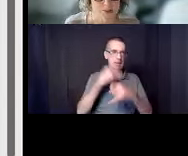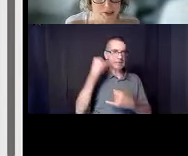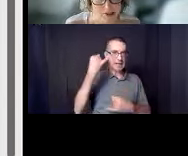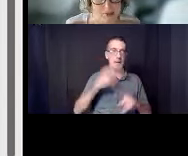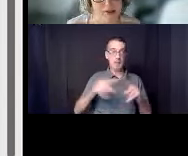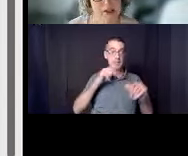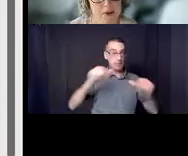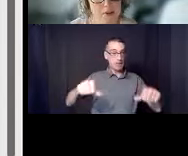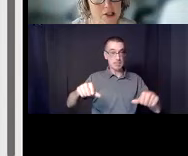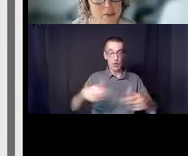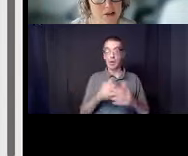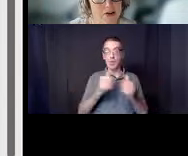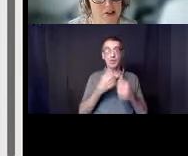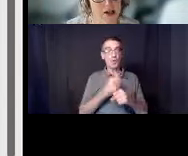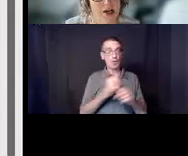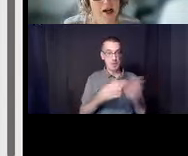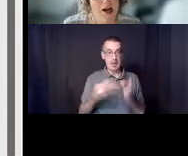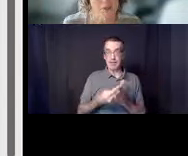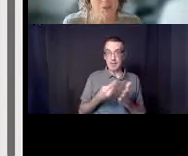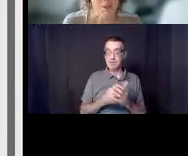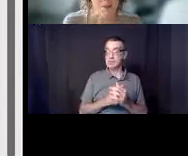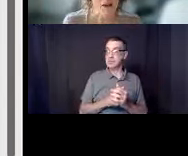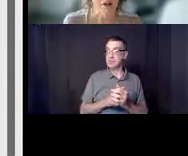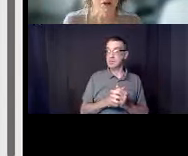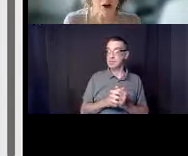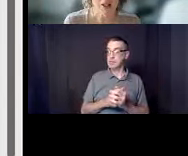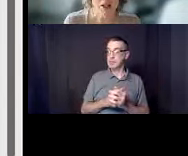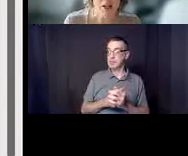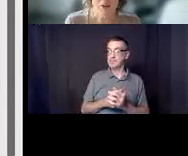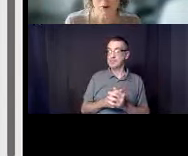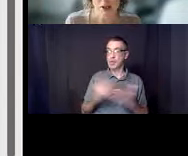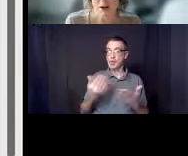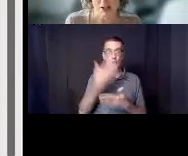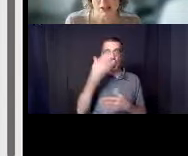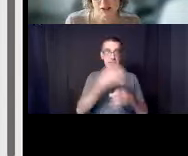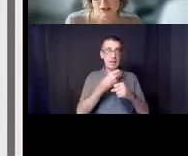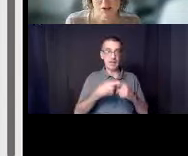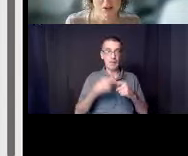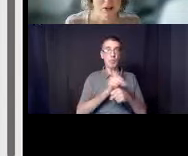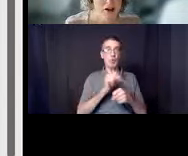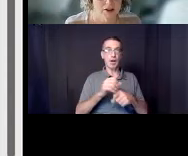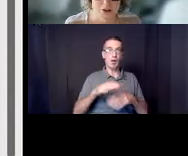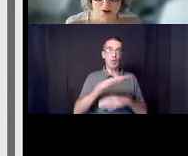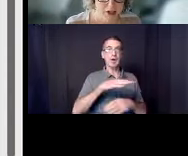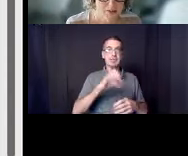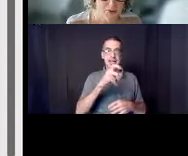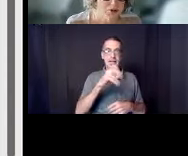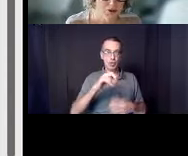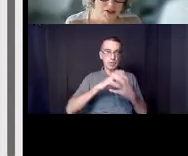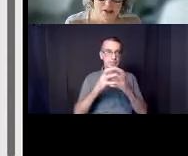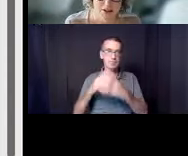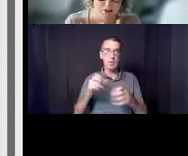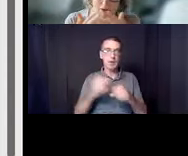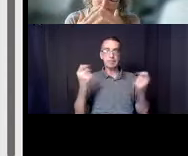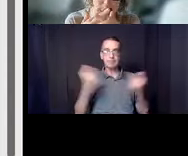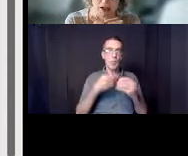it's a possibility with the rescue plan funds. New knowledge gained from working across sectors could draw down more